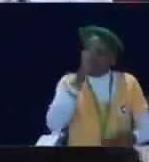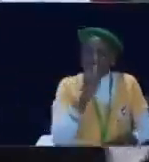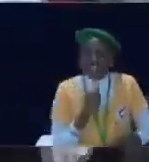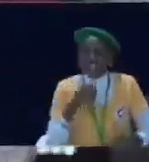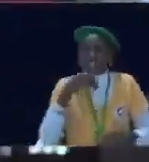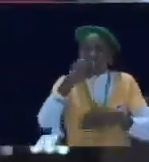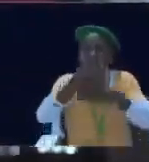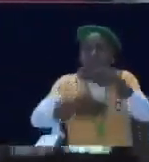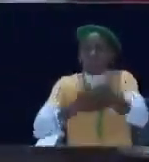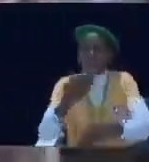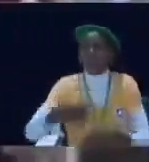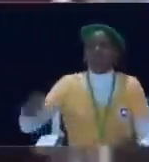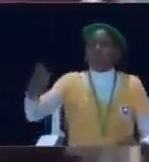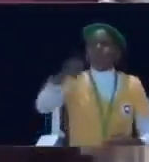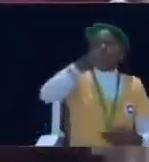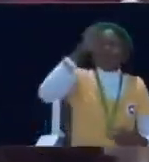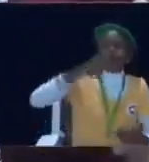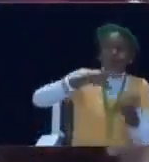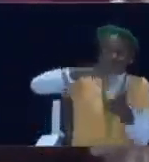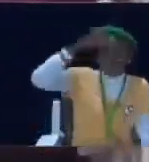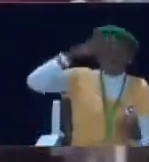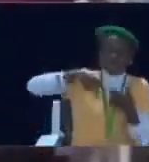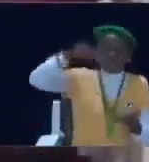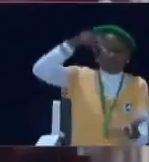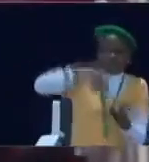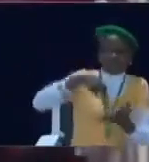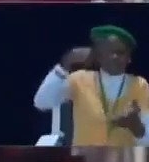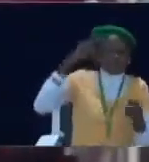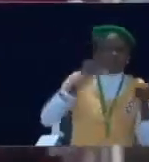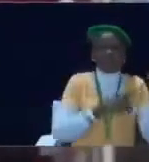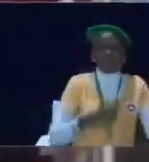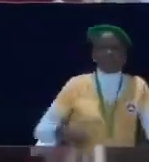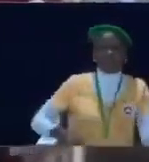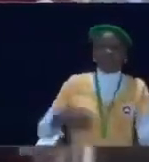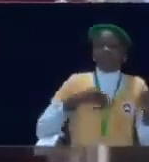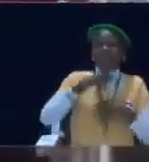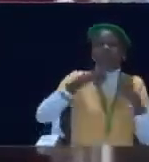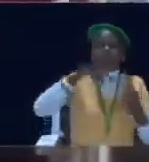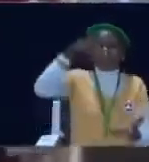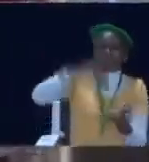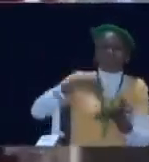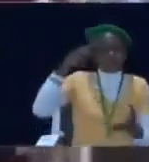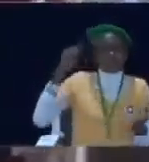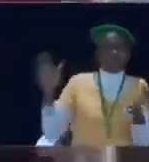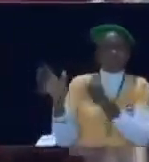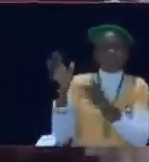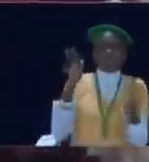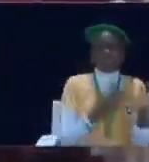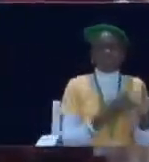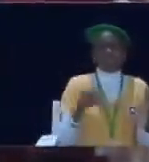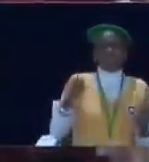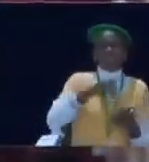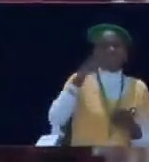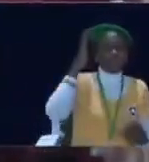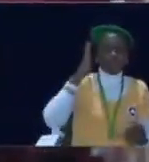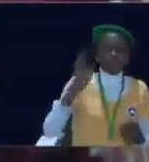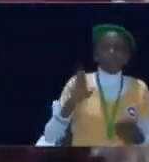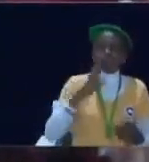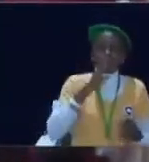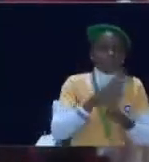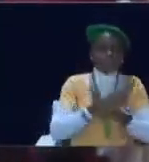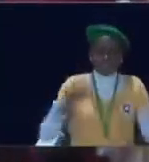process. You must learn to stand for the Lord. And when you stand for Jesus, you will be